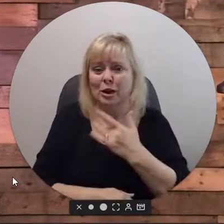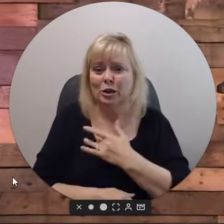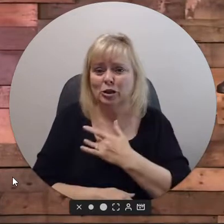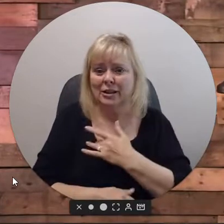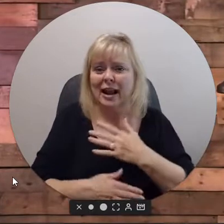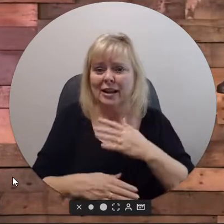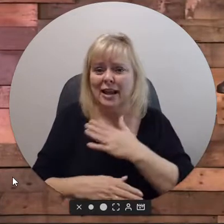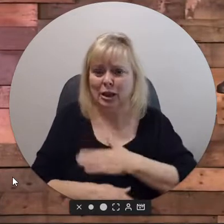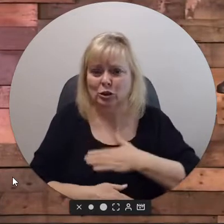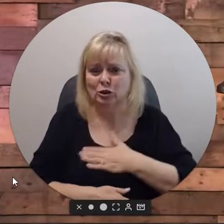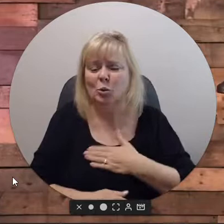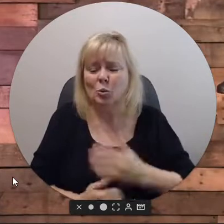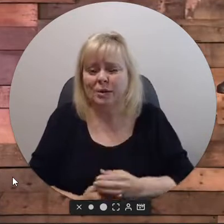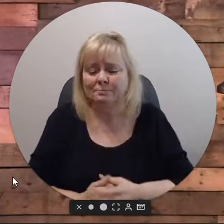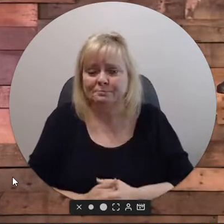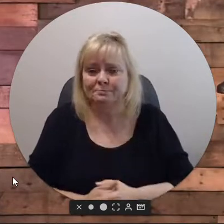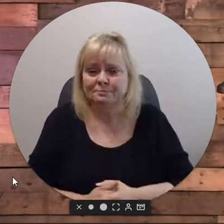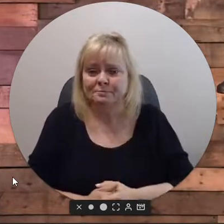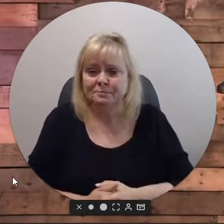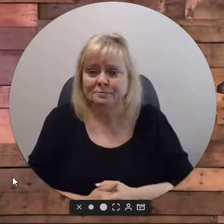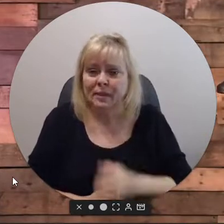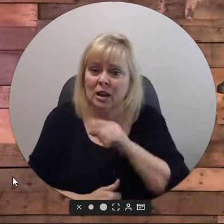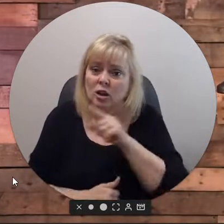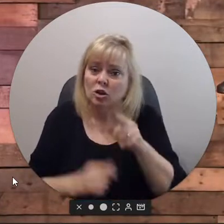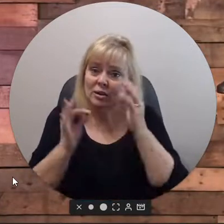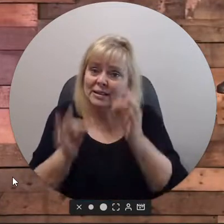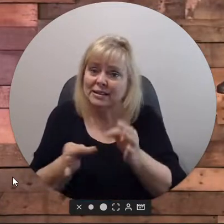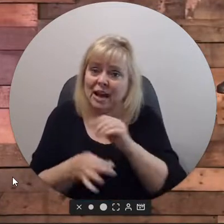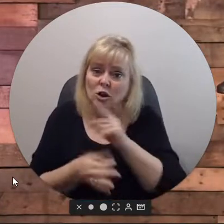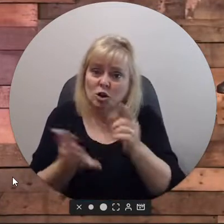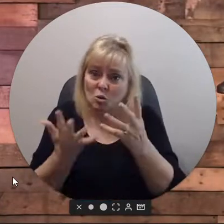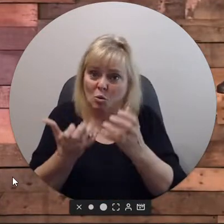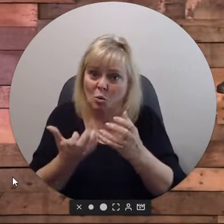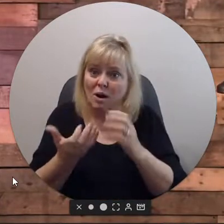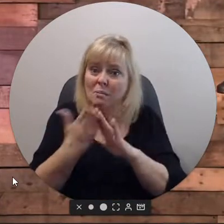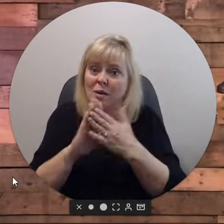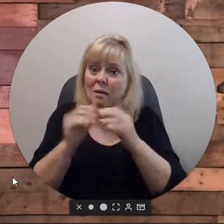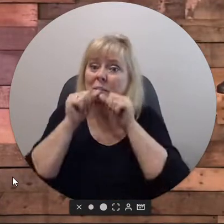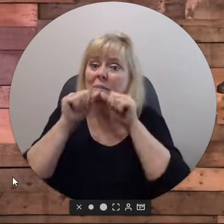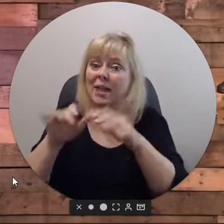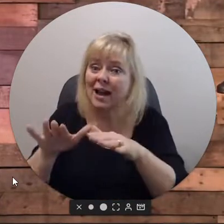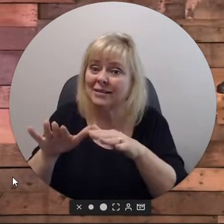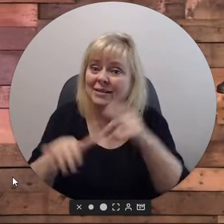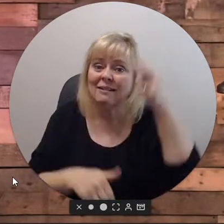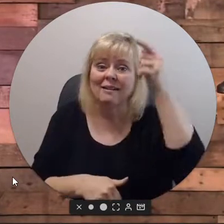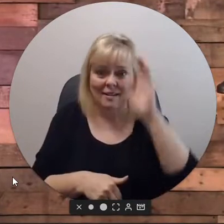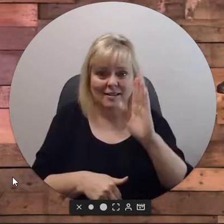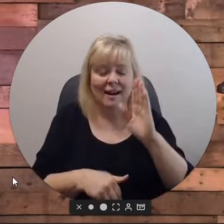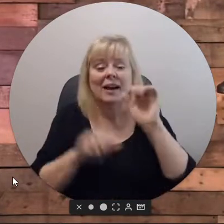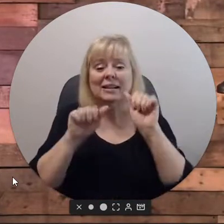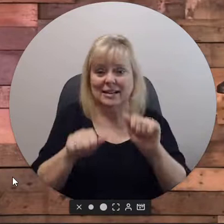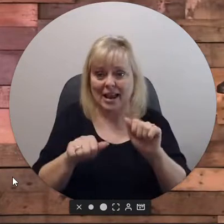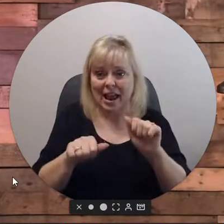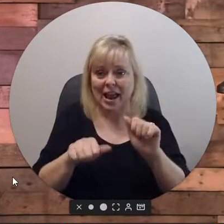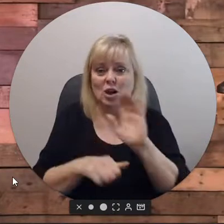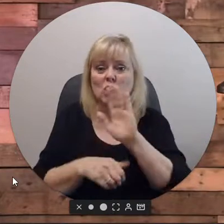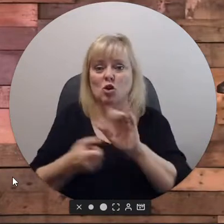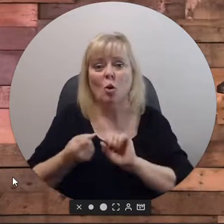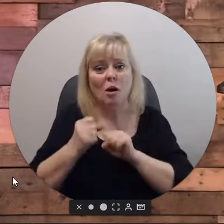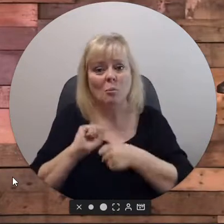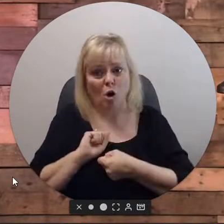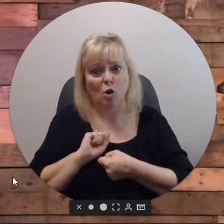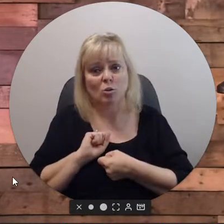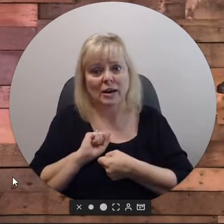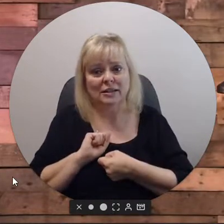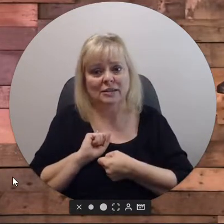If you are determined to be a blessing, God can and will take your brokenness and your